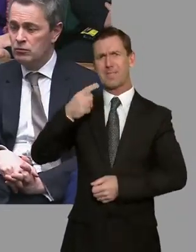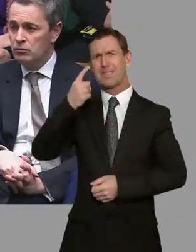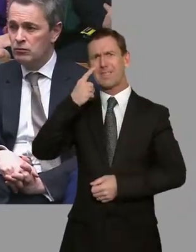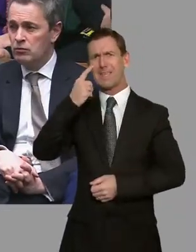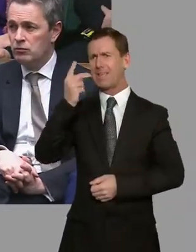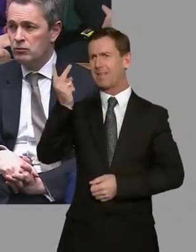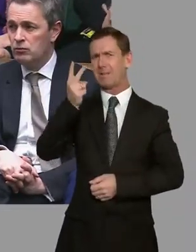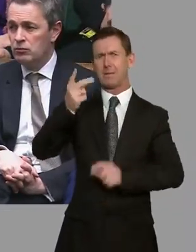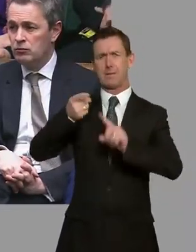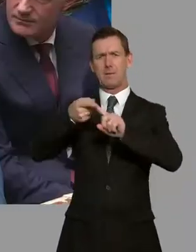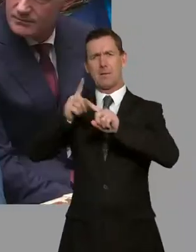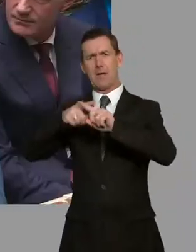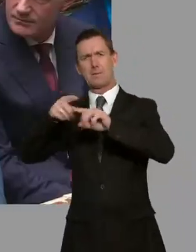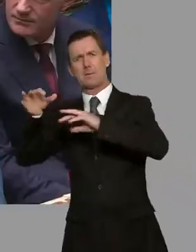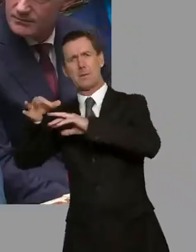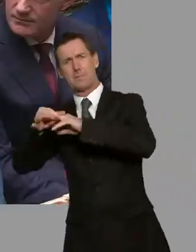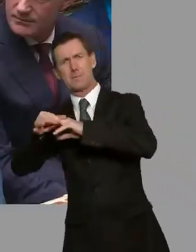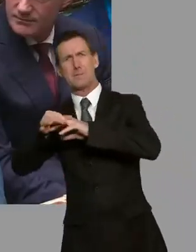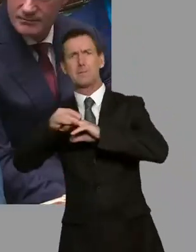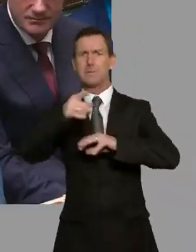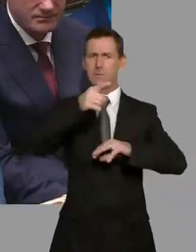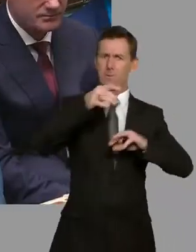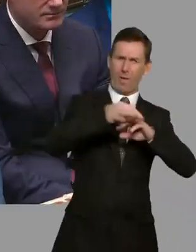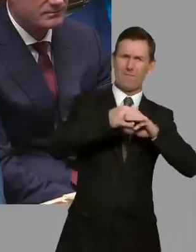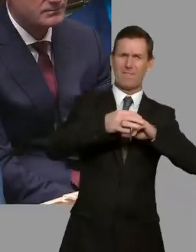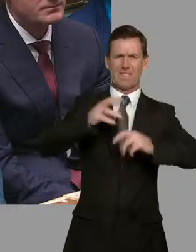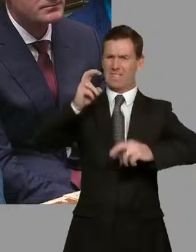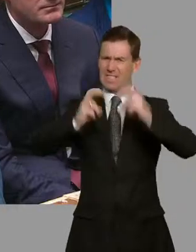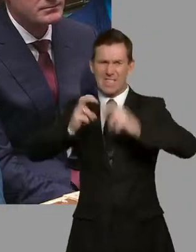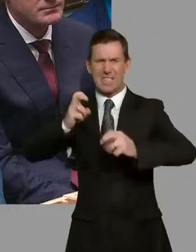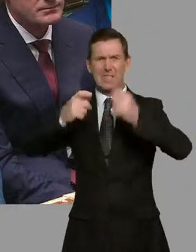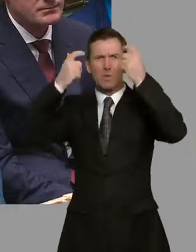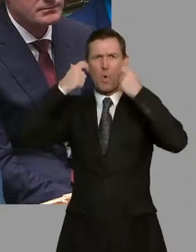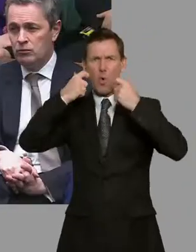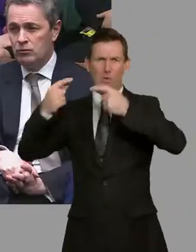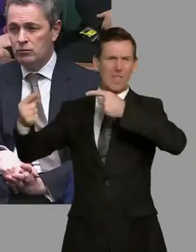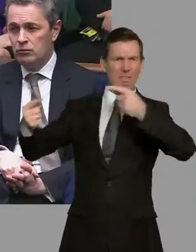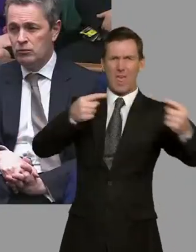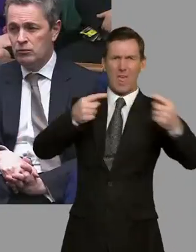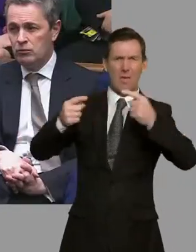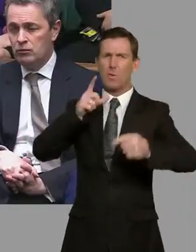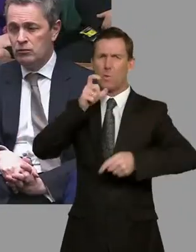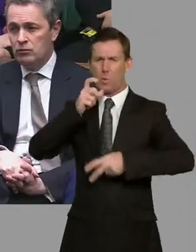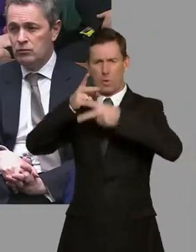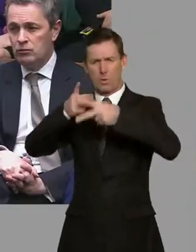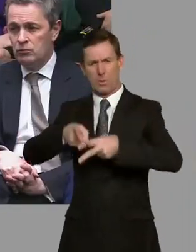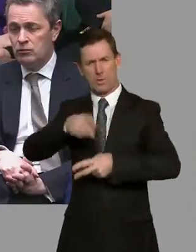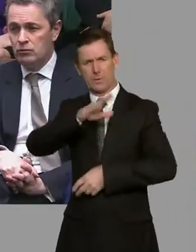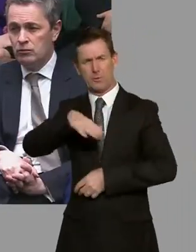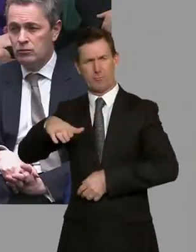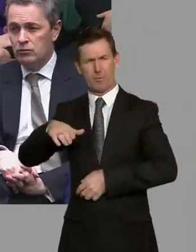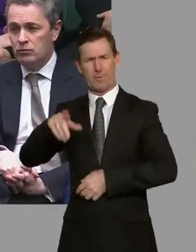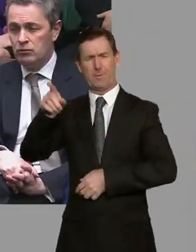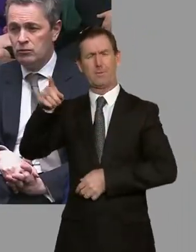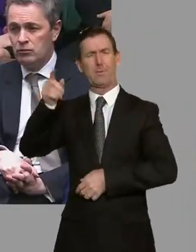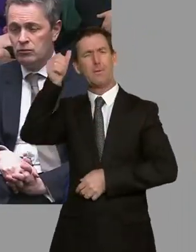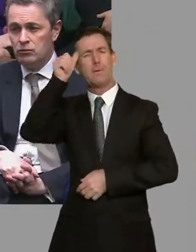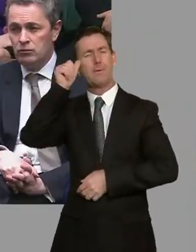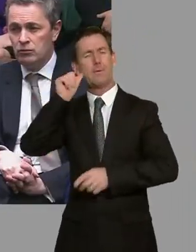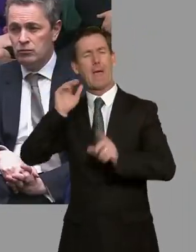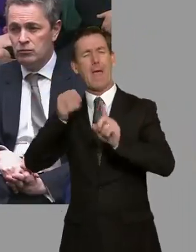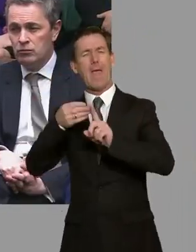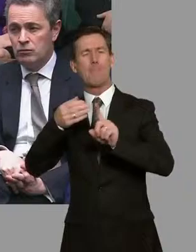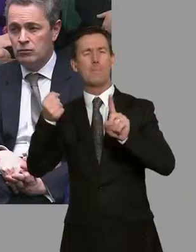it's clear that we need to raise the issue in the civil courts too. Will the Prime Minister please look at ending the absurd assumption that a